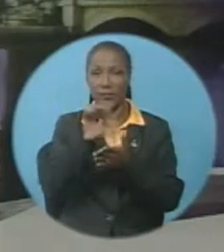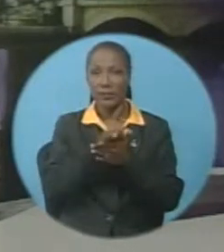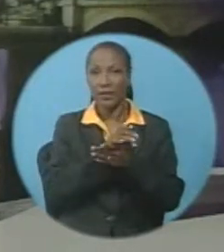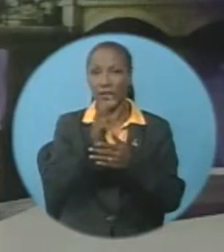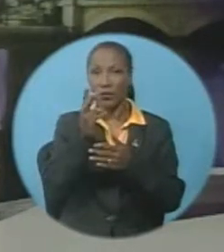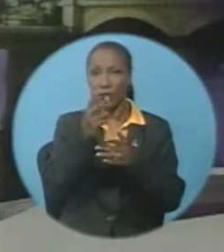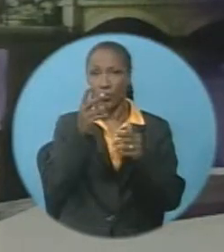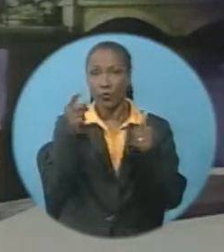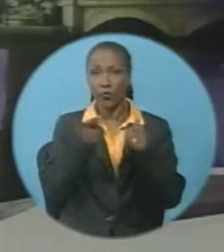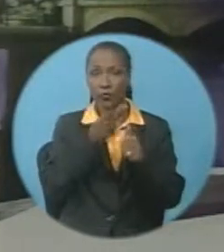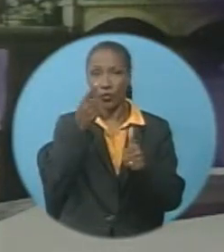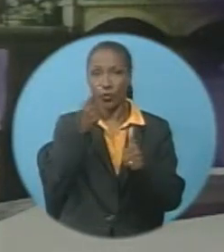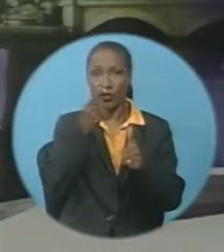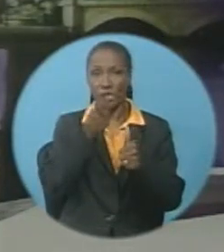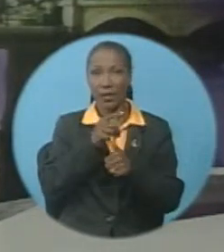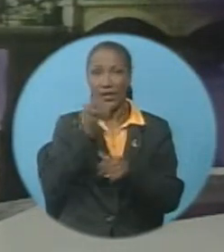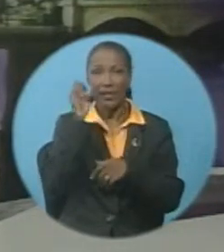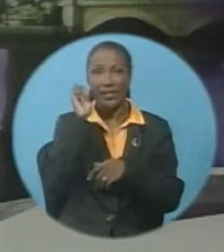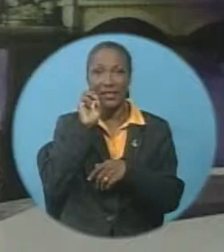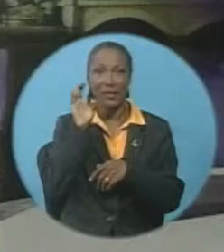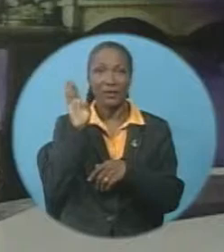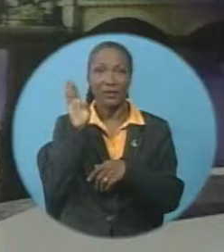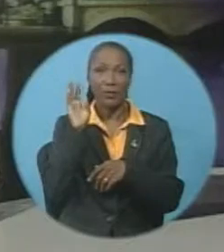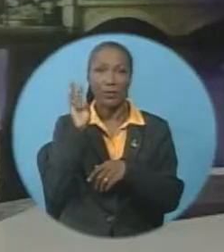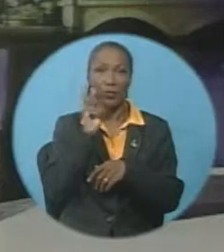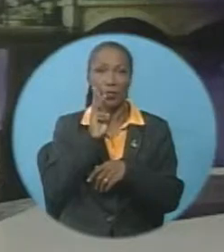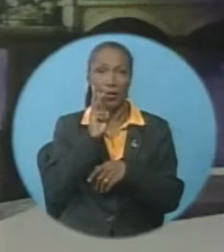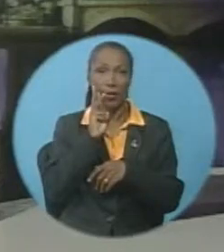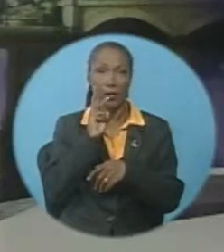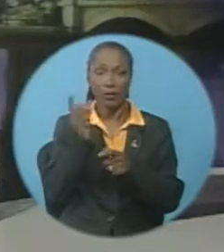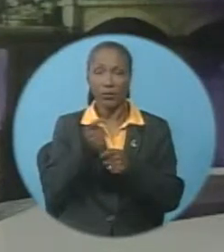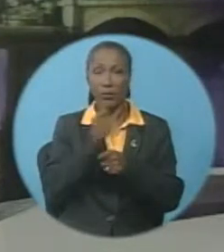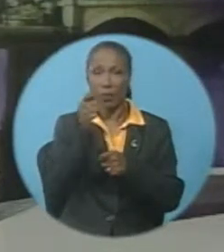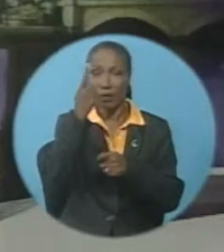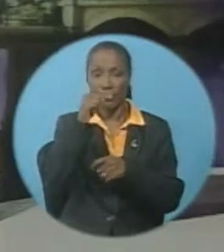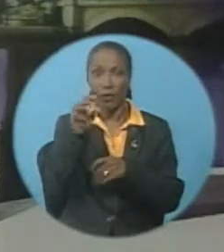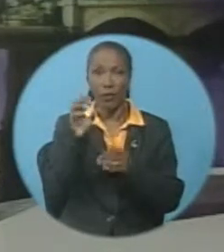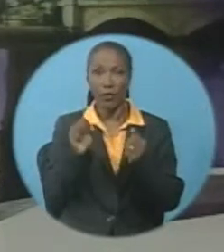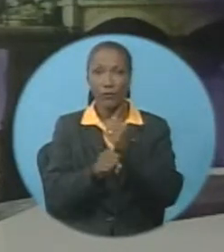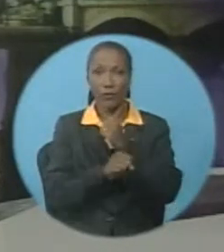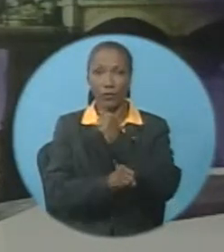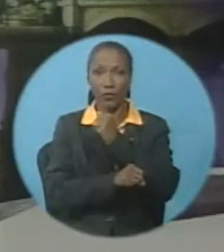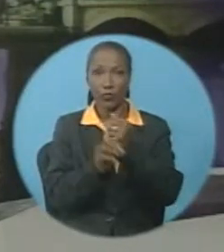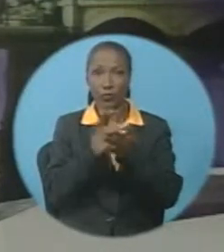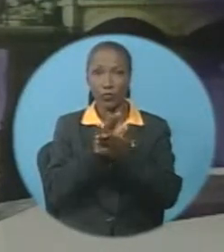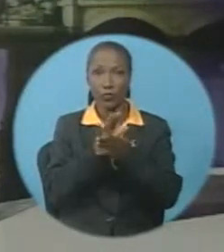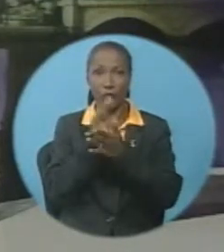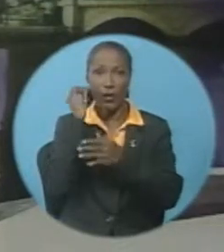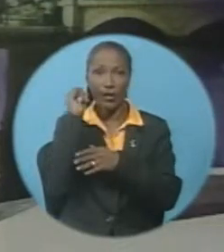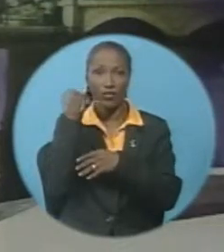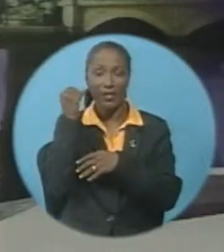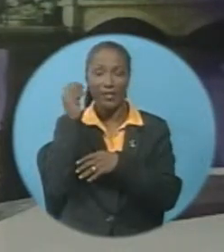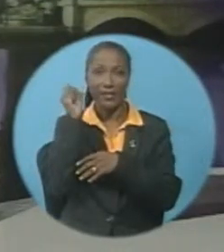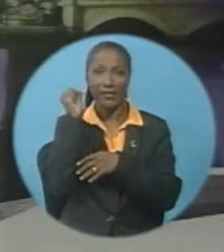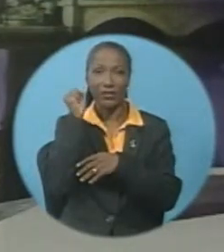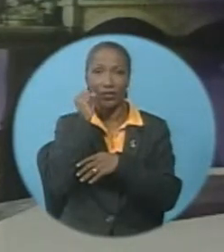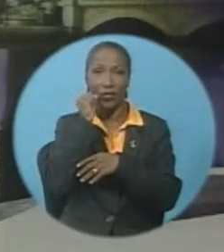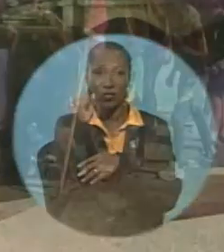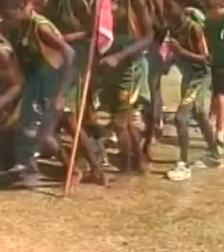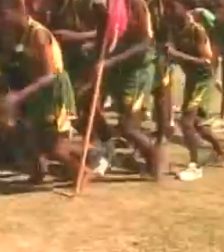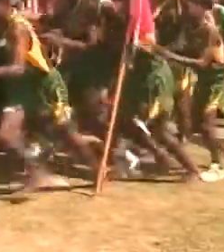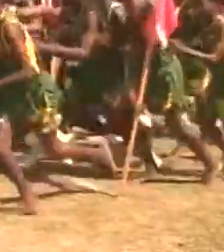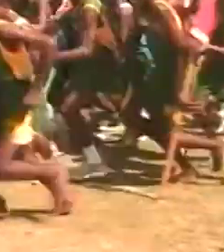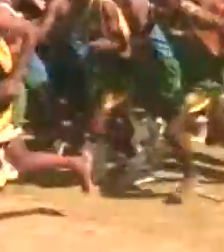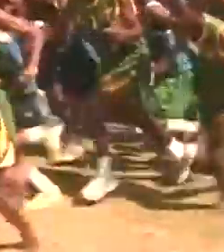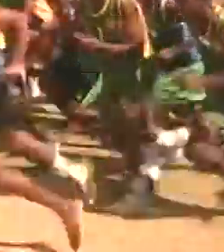senior girls 2K run, Elizabeth Williams won it for Foundation, while Jade Searles was second for Springer Memorial. Luke Hinkson won